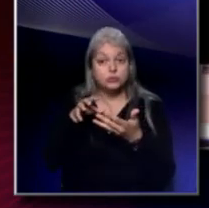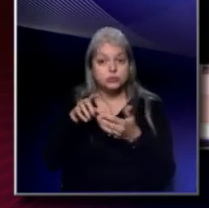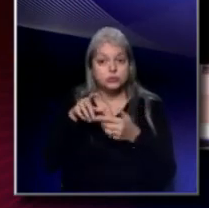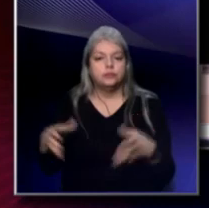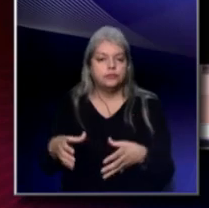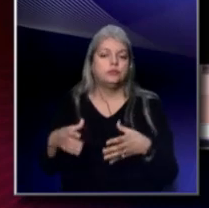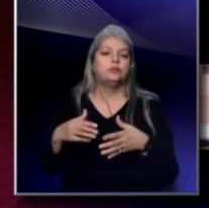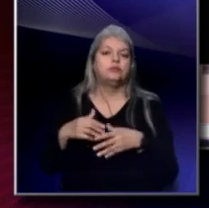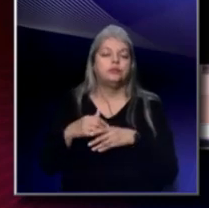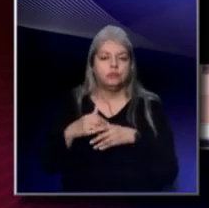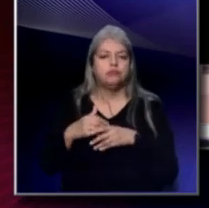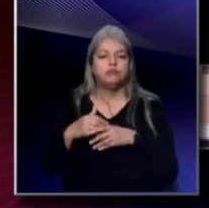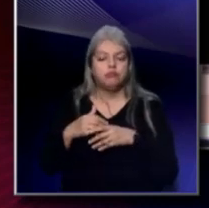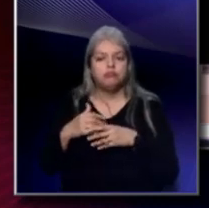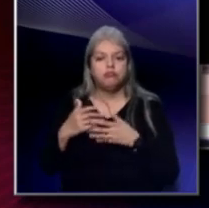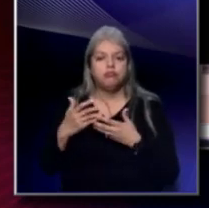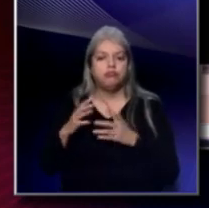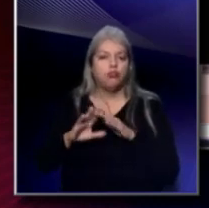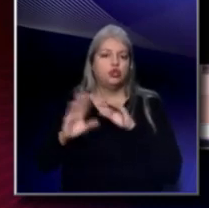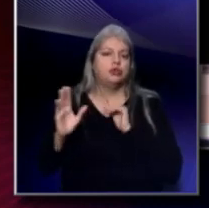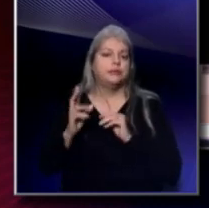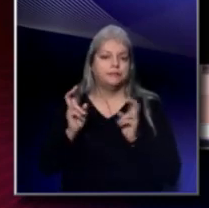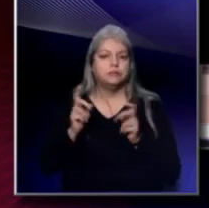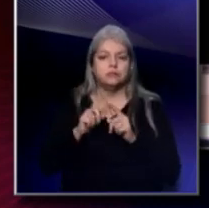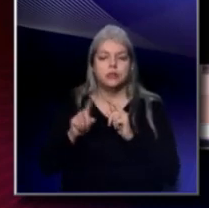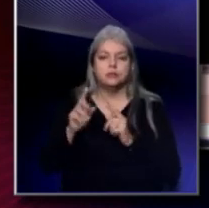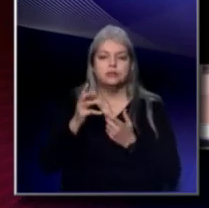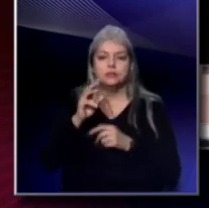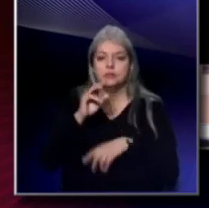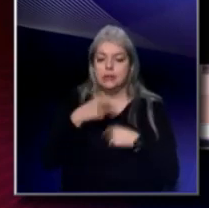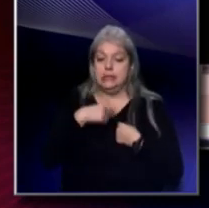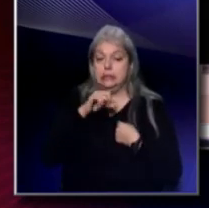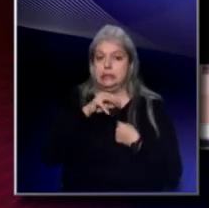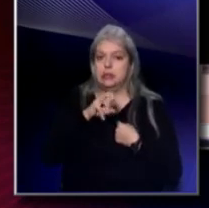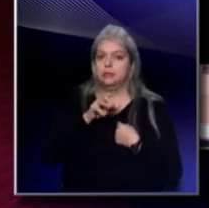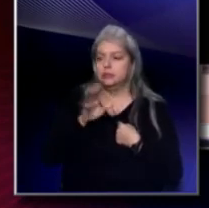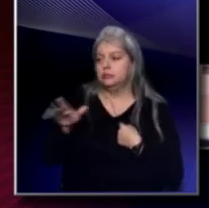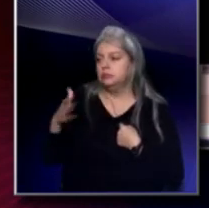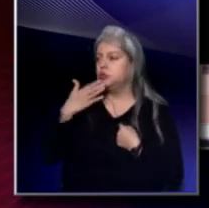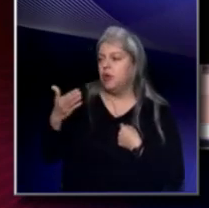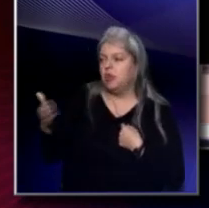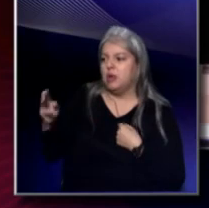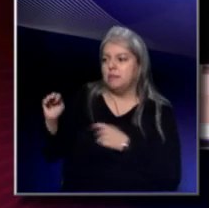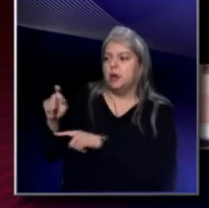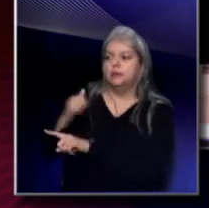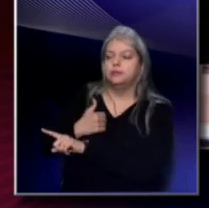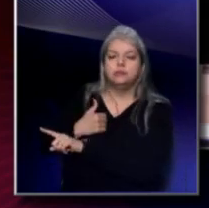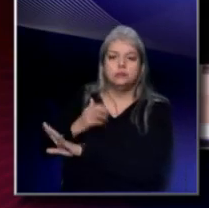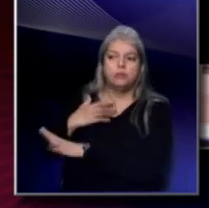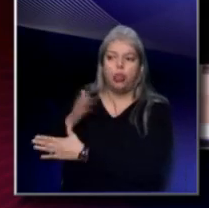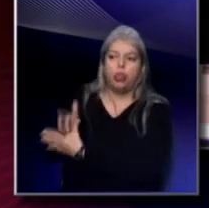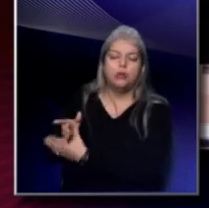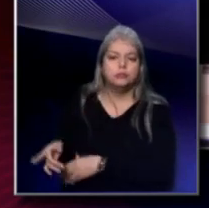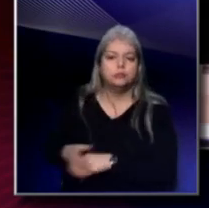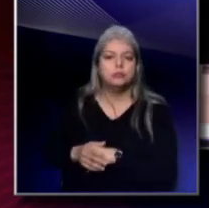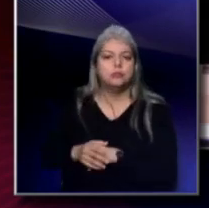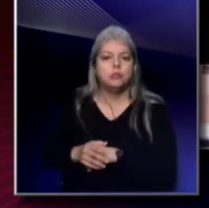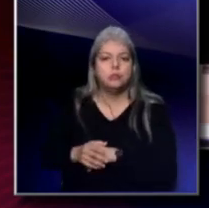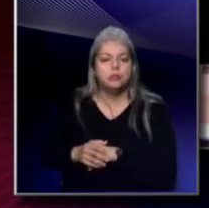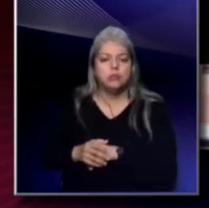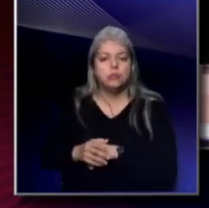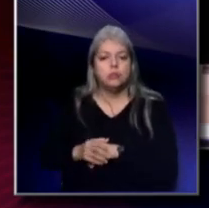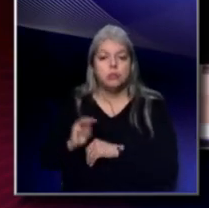time to retreat. But go ahead, Mike. Thank you. Okay, so sure. Go ahead. I didn't mean to